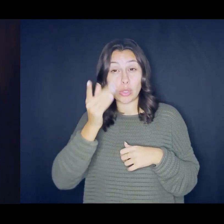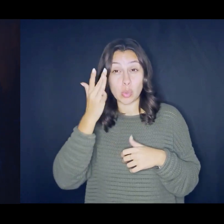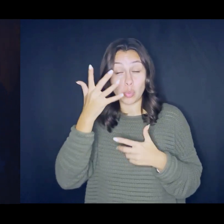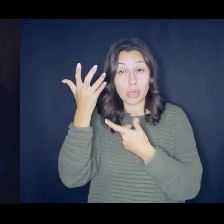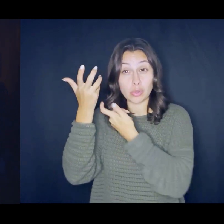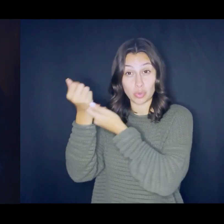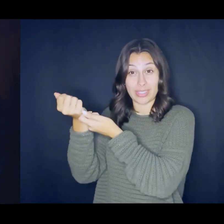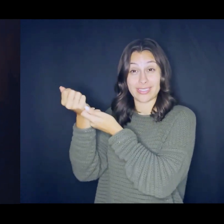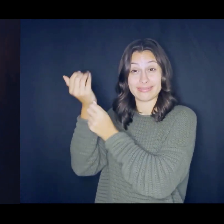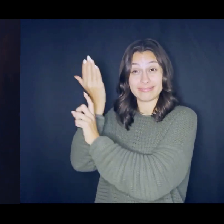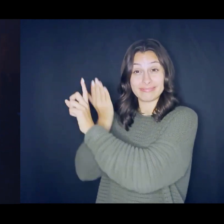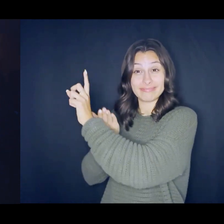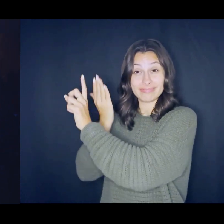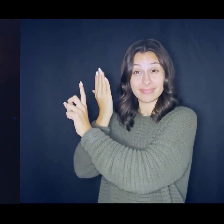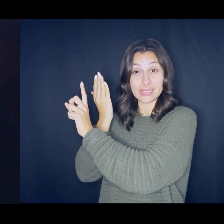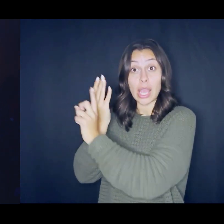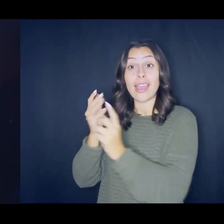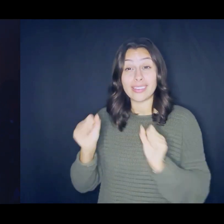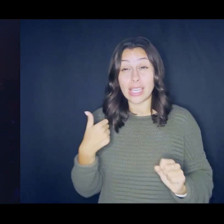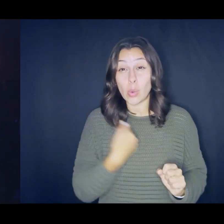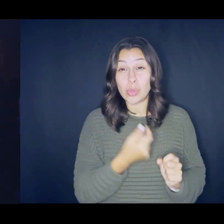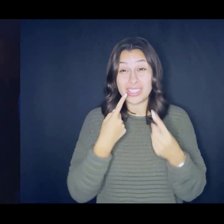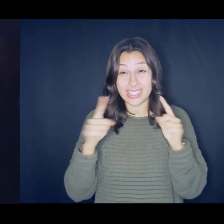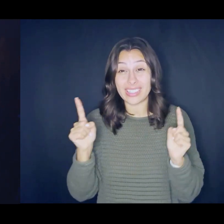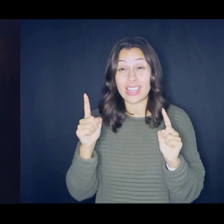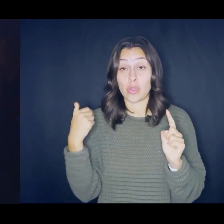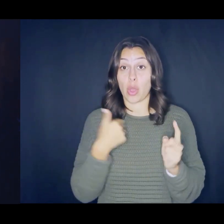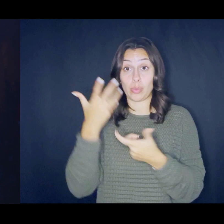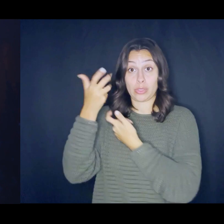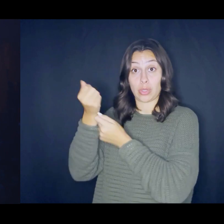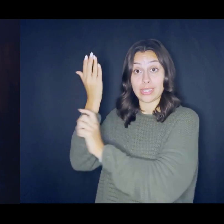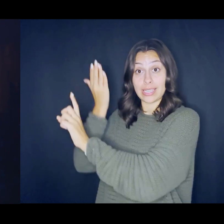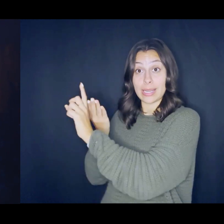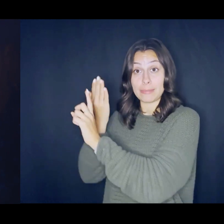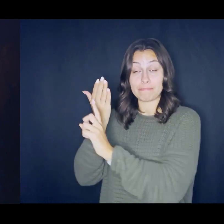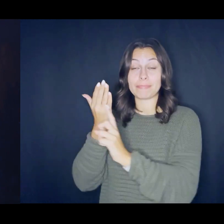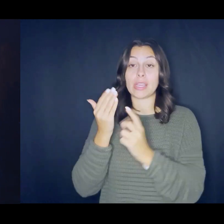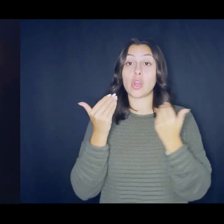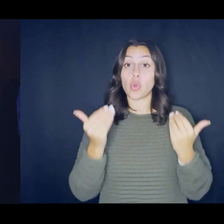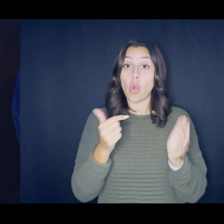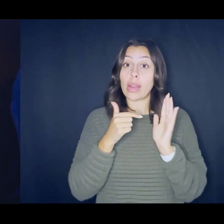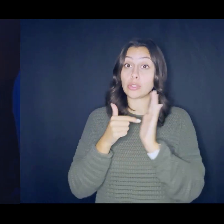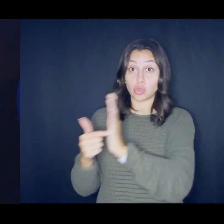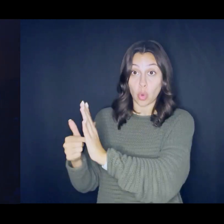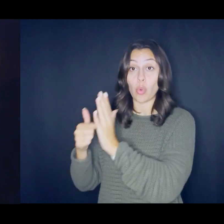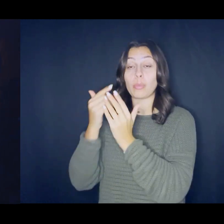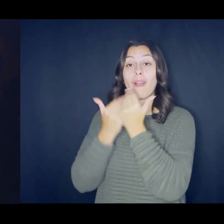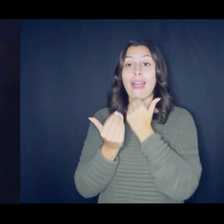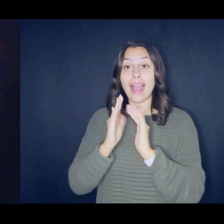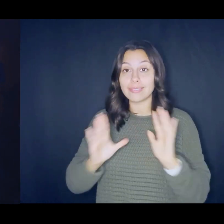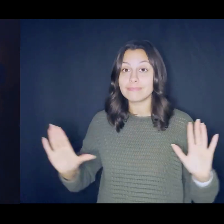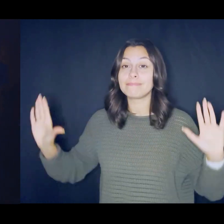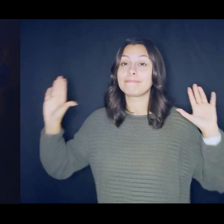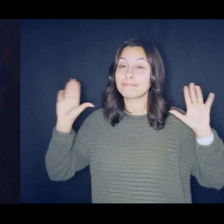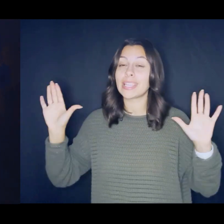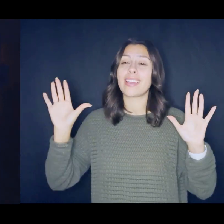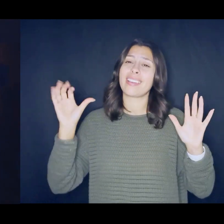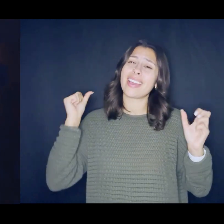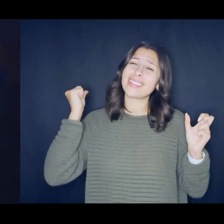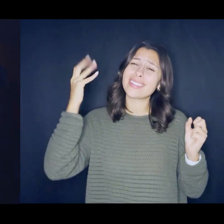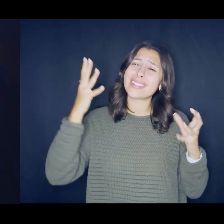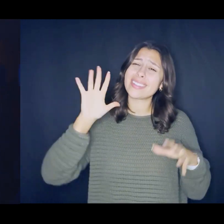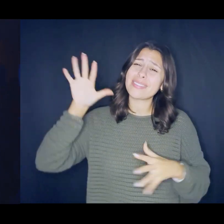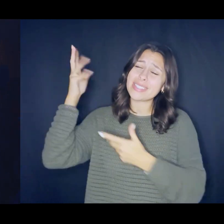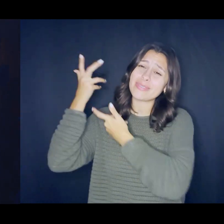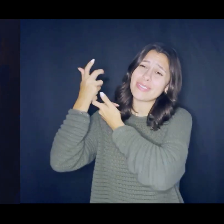him. So can we declare that today, that we trust him? Let's lift our hands in the room and sing of